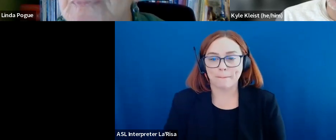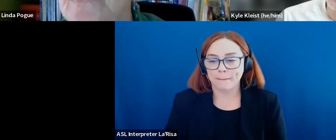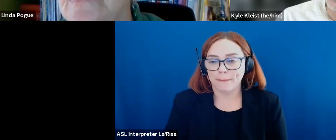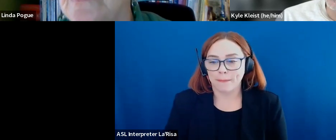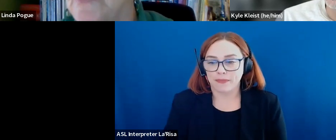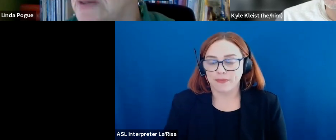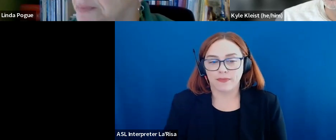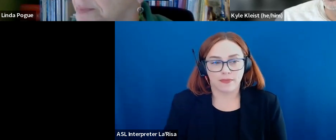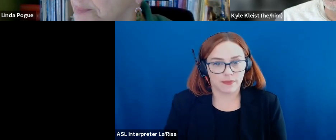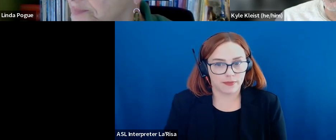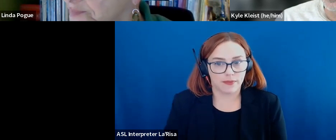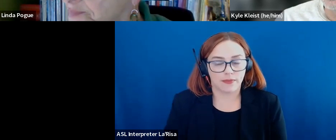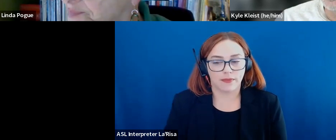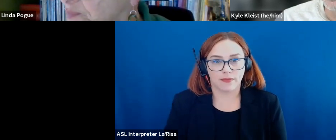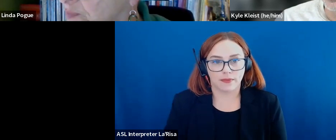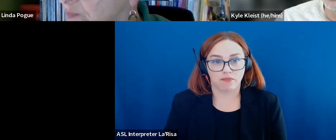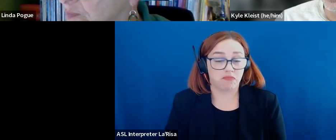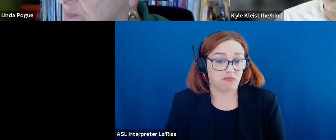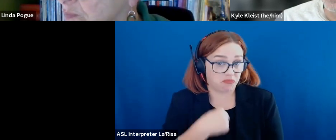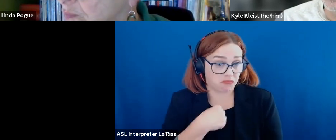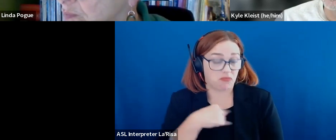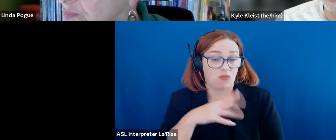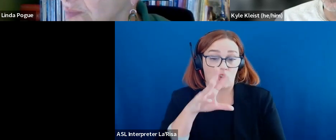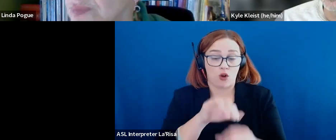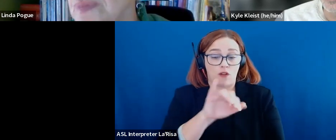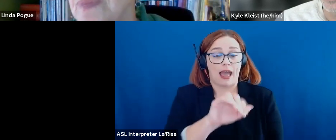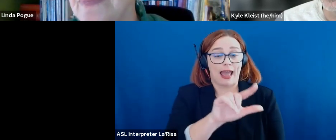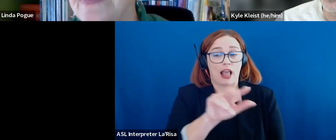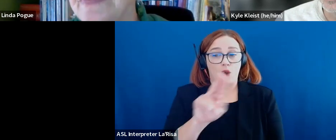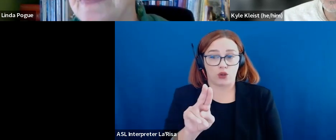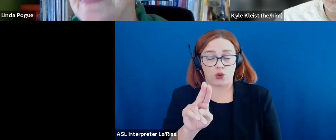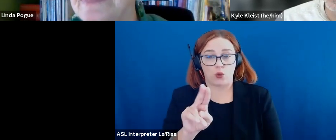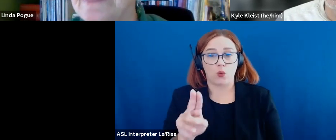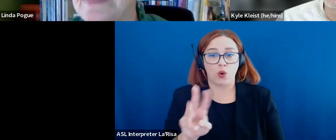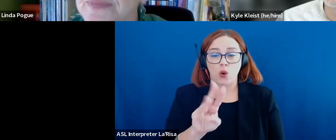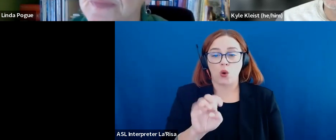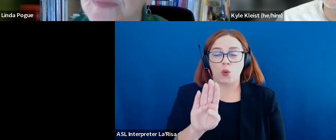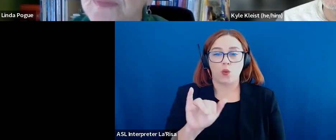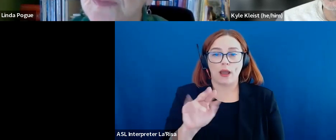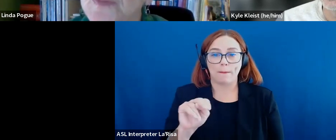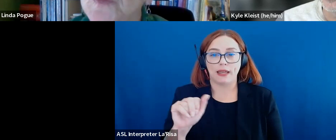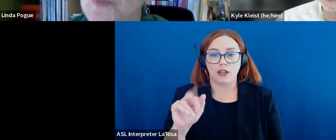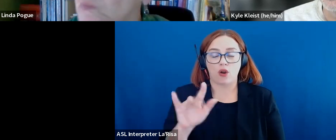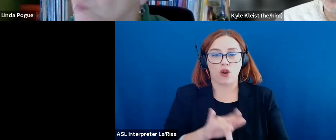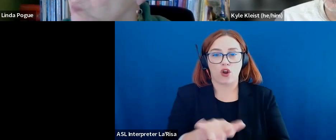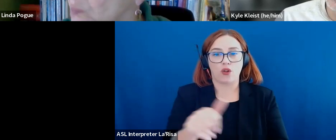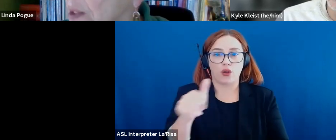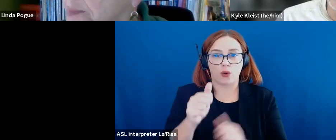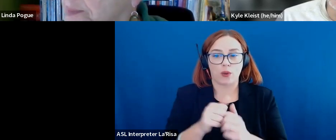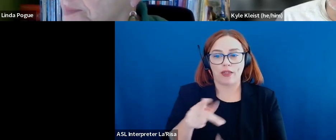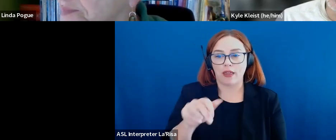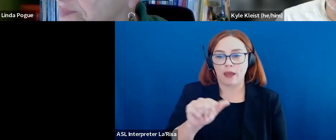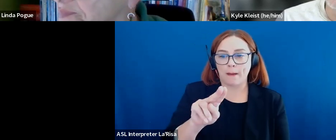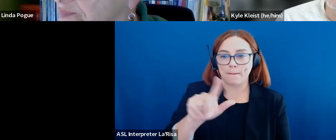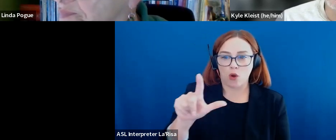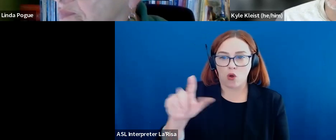a ILU webinar earlier with Paula McElvey, and we were talking about centers doing reviews.